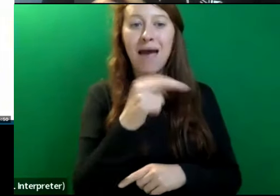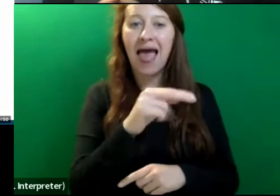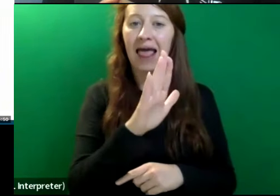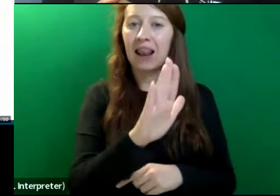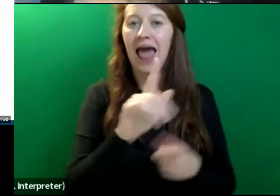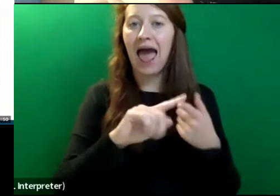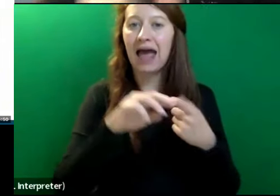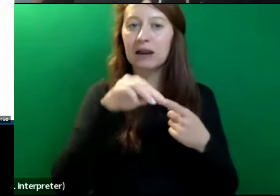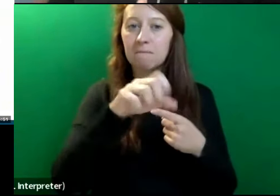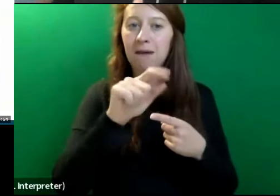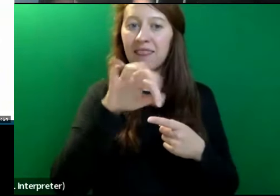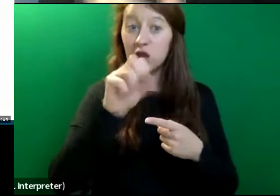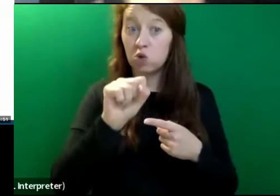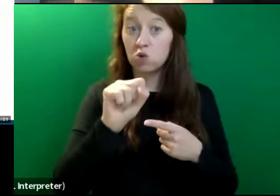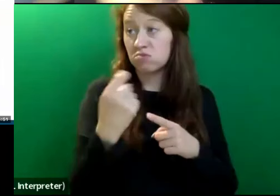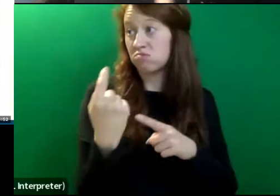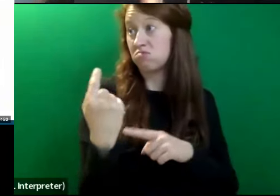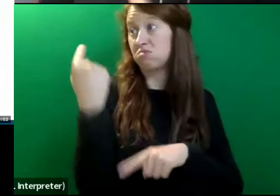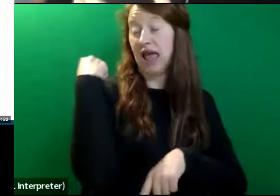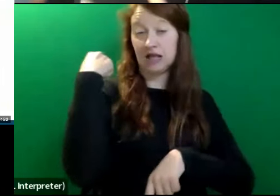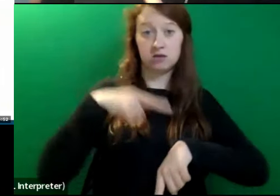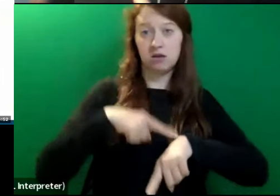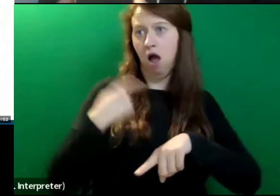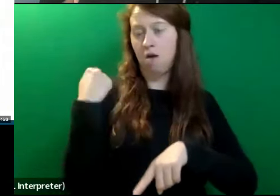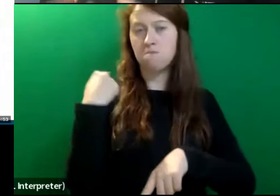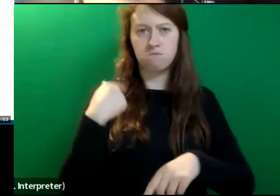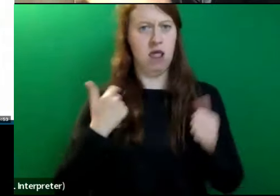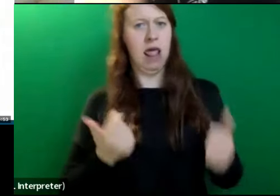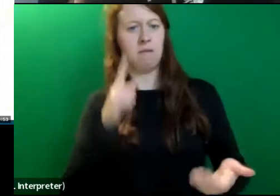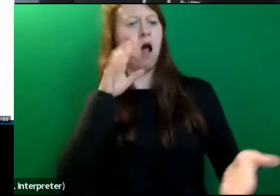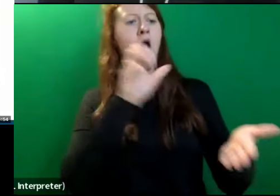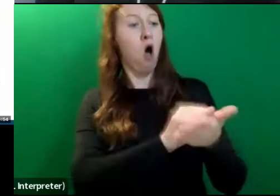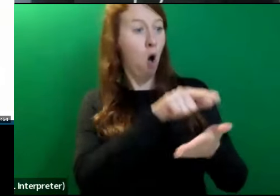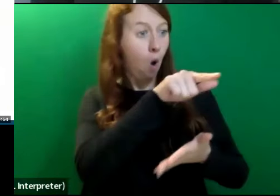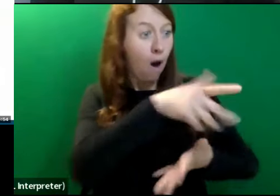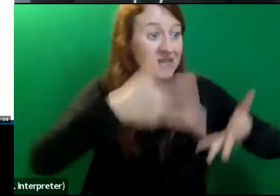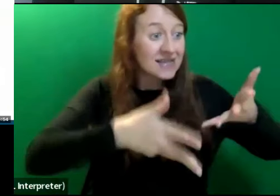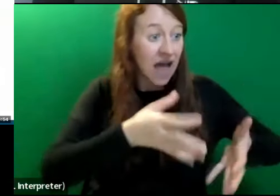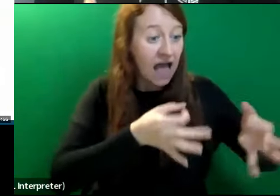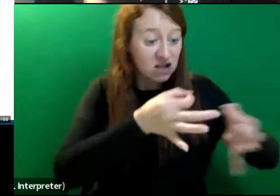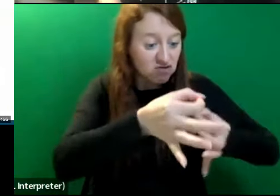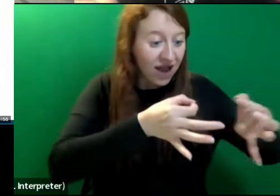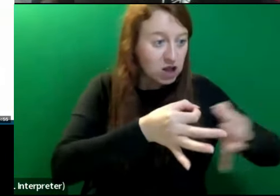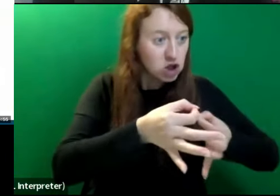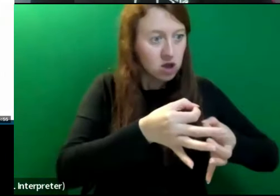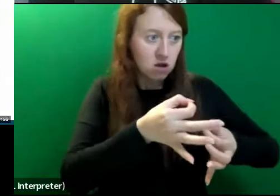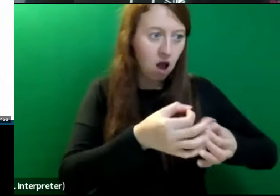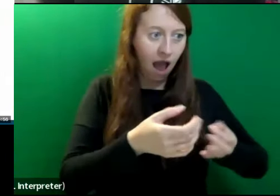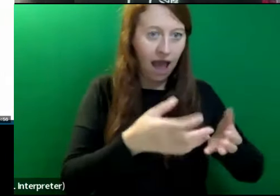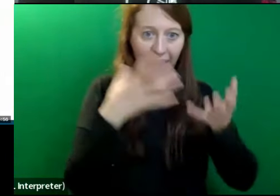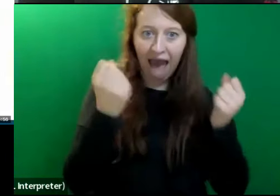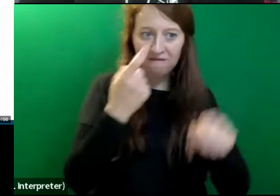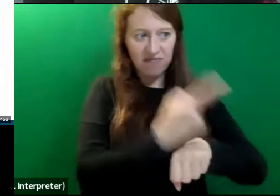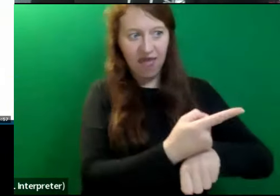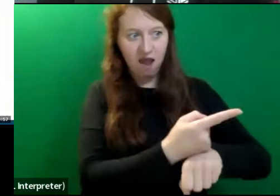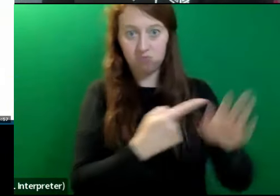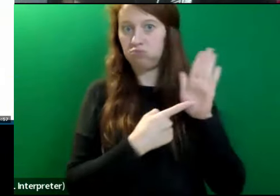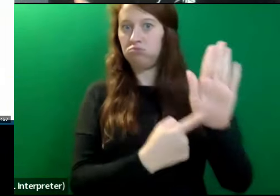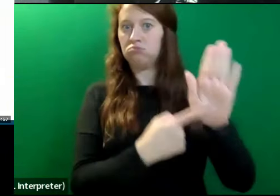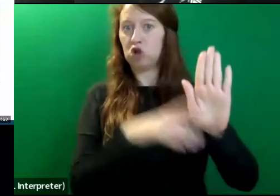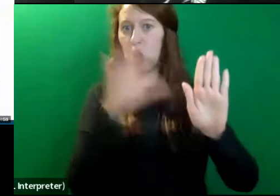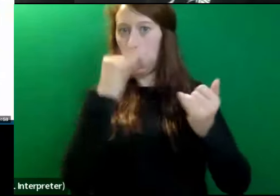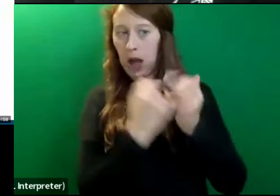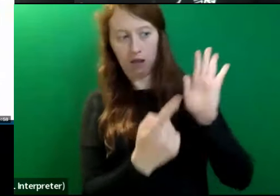to identify linguistic phenomena or signing strategies and give some demonstrations of those and just say these exist and this is what they look